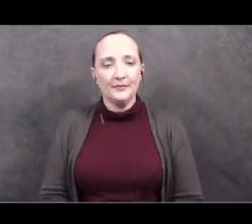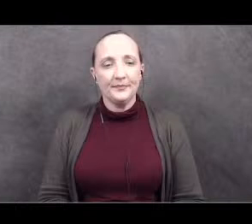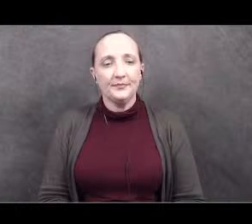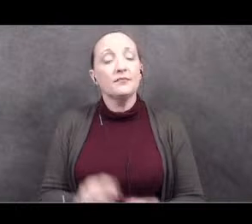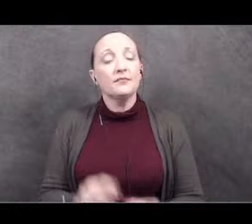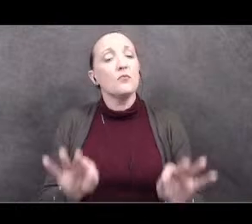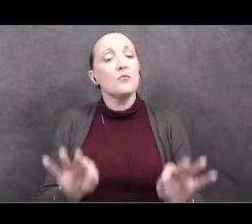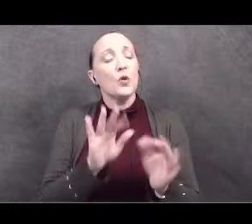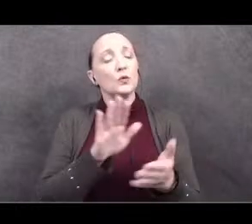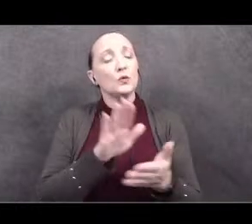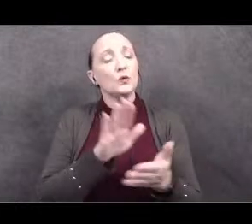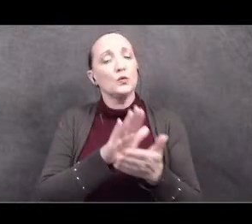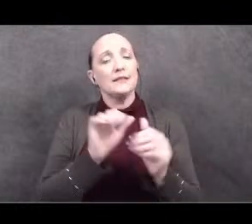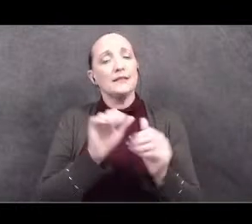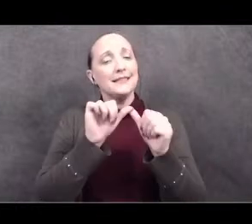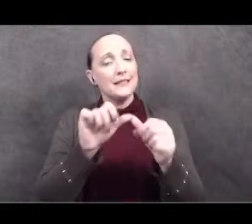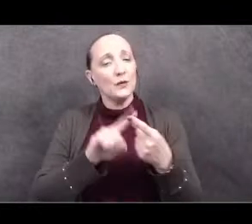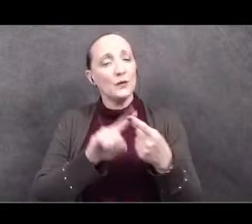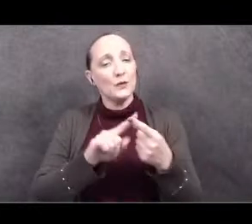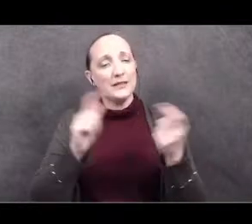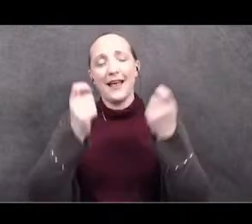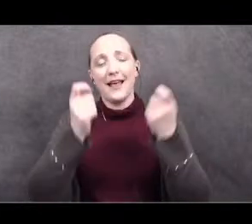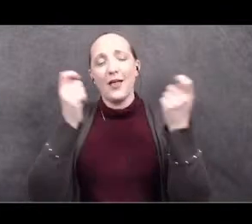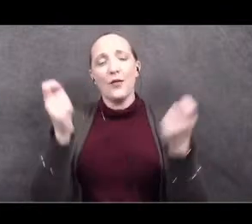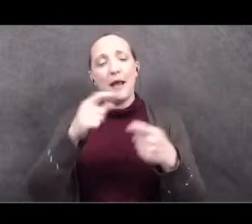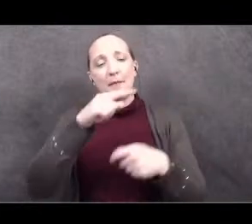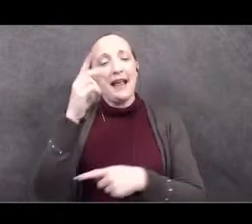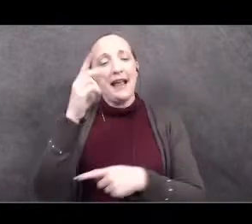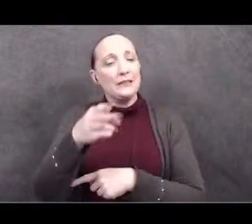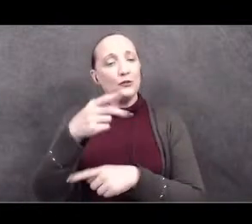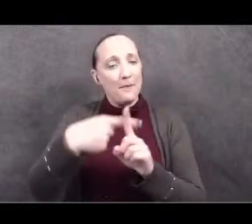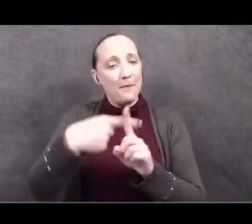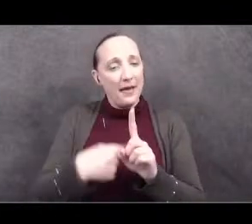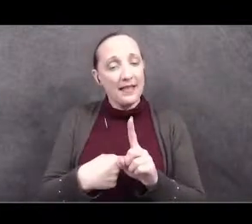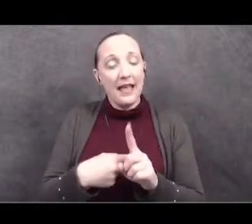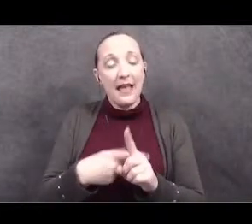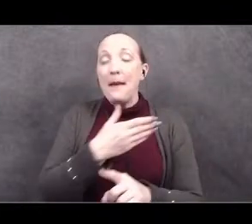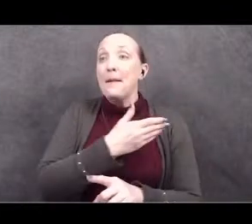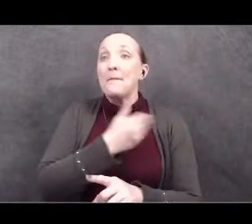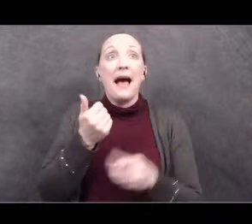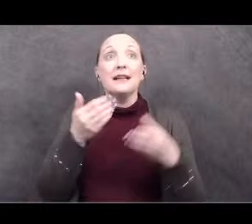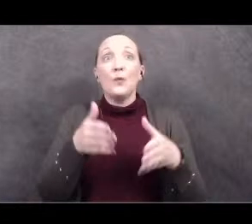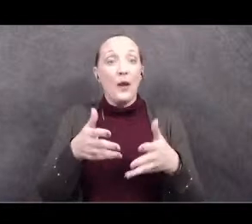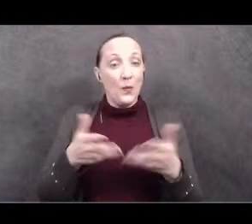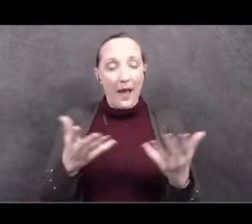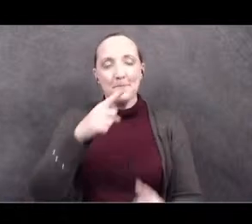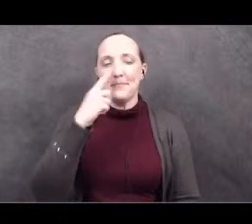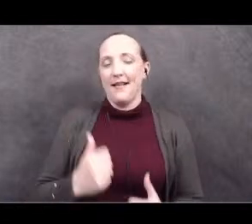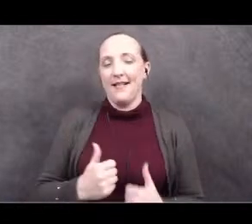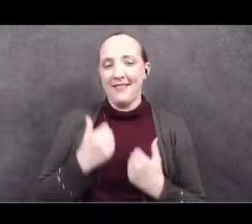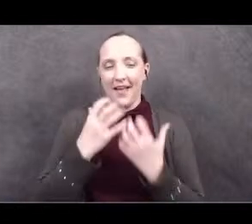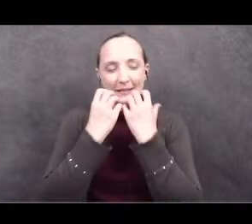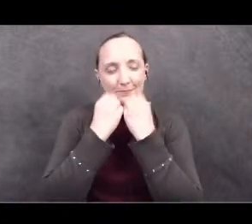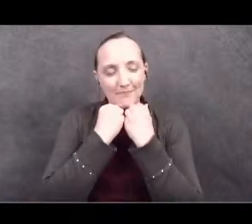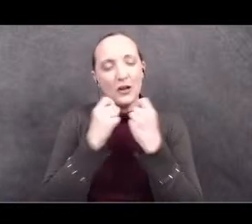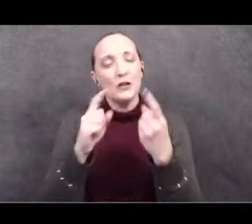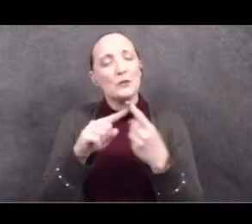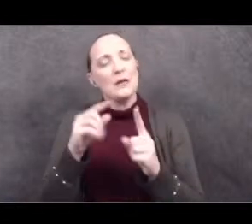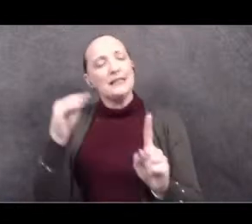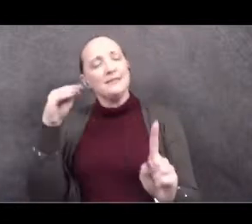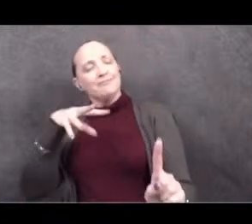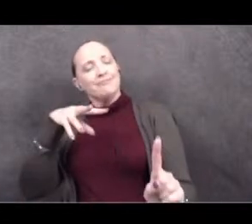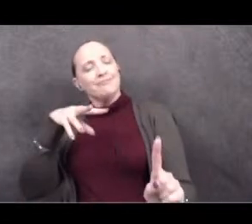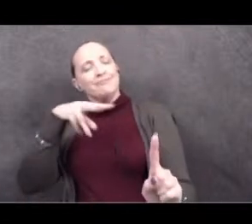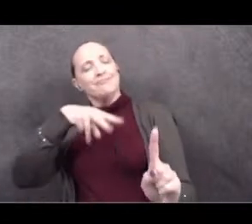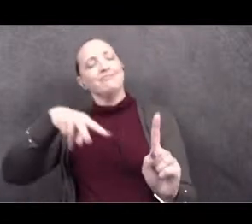celebrate Black History Month and what better way than black lives matter week so that we can shine a light on the progress made throughout this country